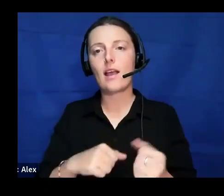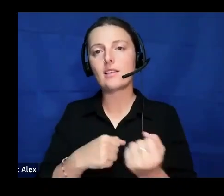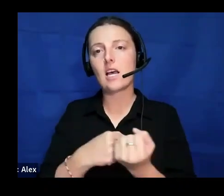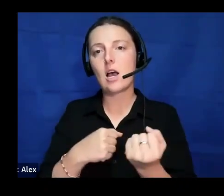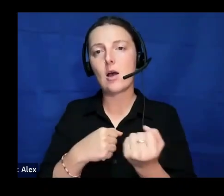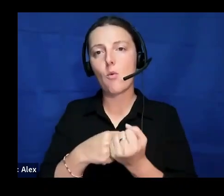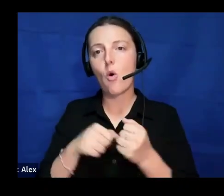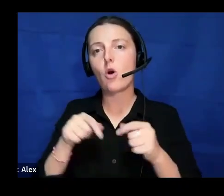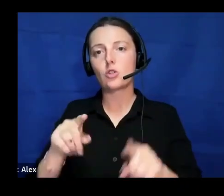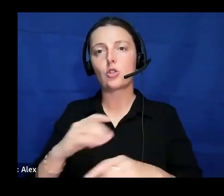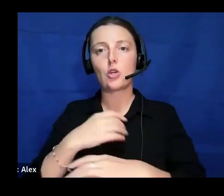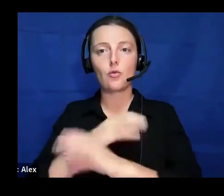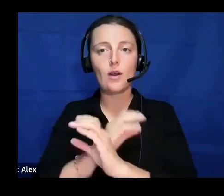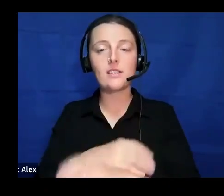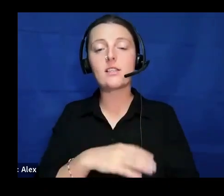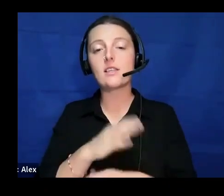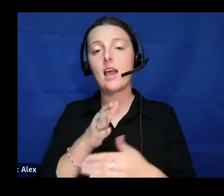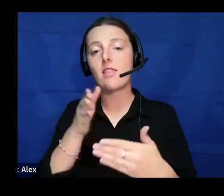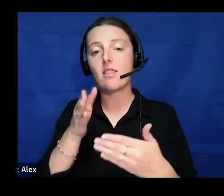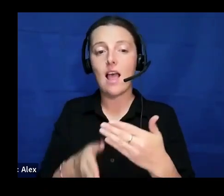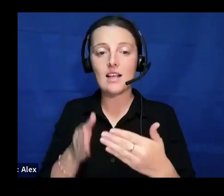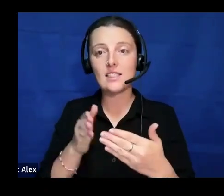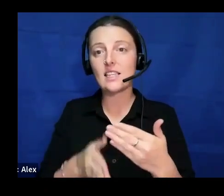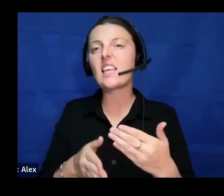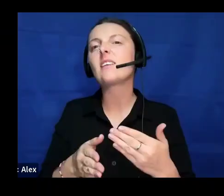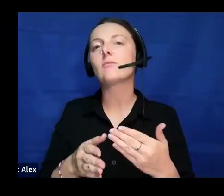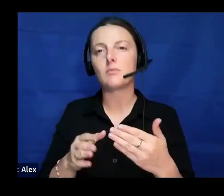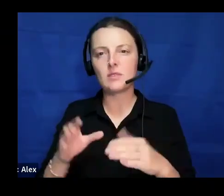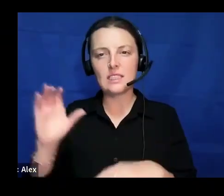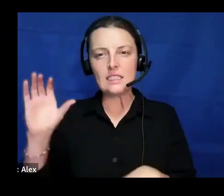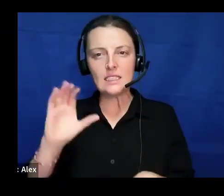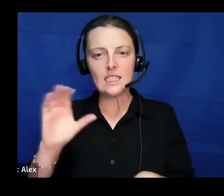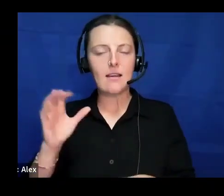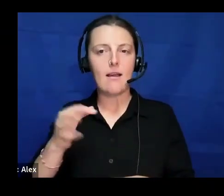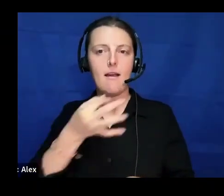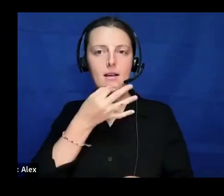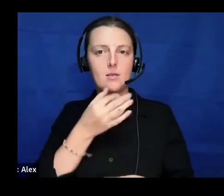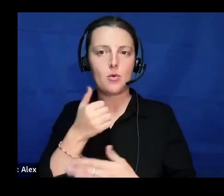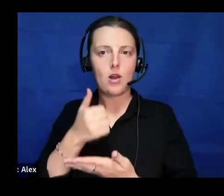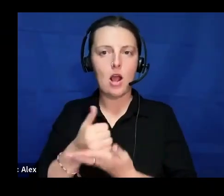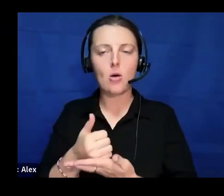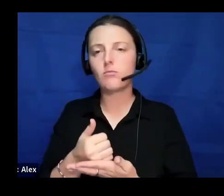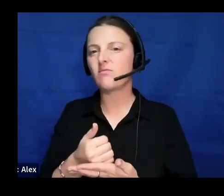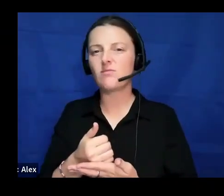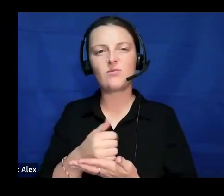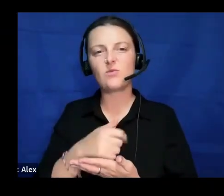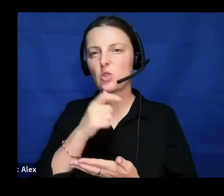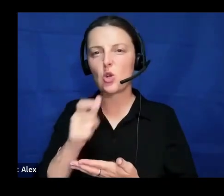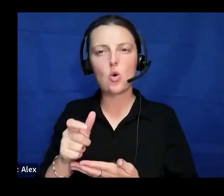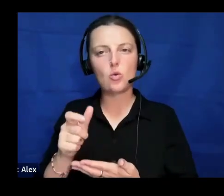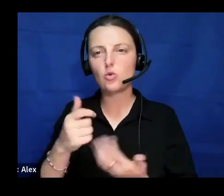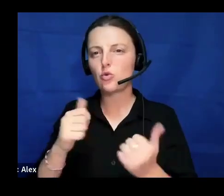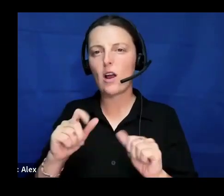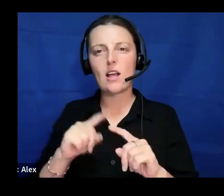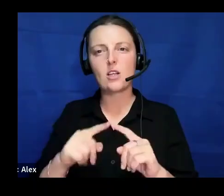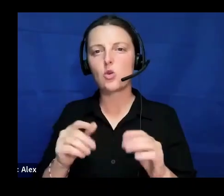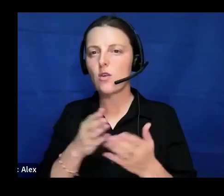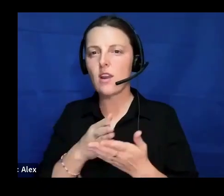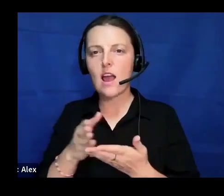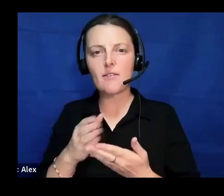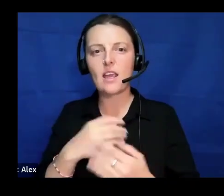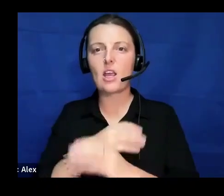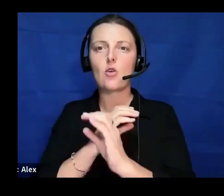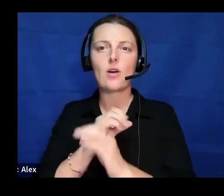then lastly, seek expert help. Don't try to navigate a crisis situation on your own. So what are